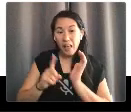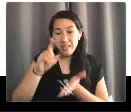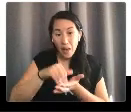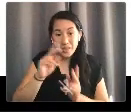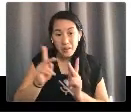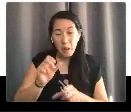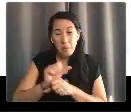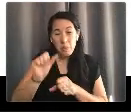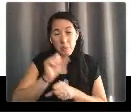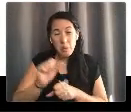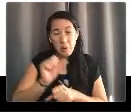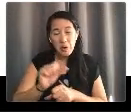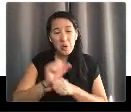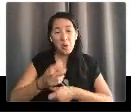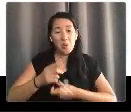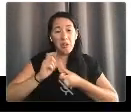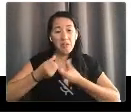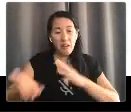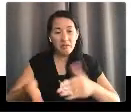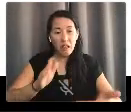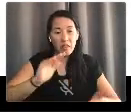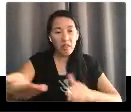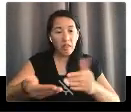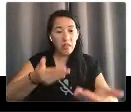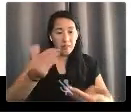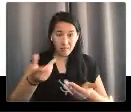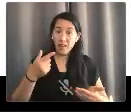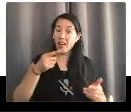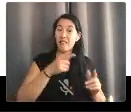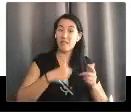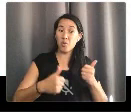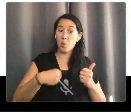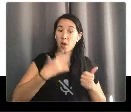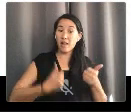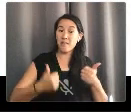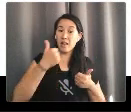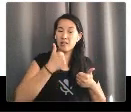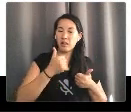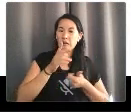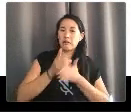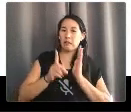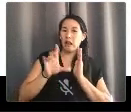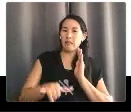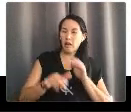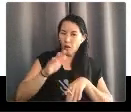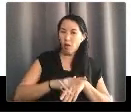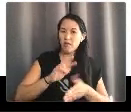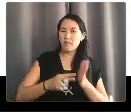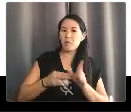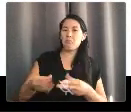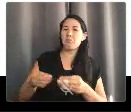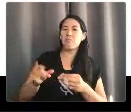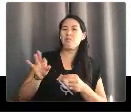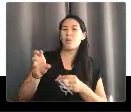death. And it was designed to be so. So what are some harmful relationships to